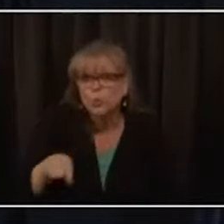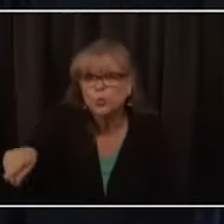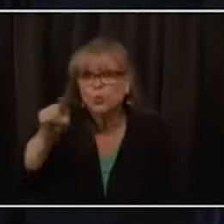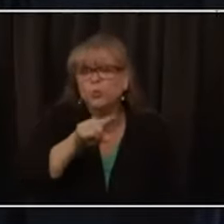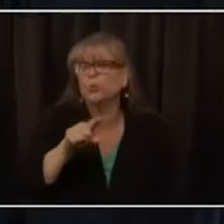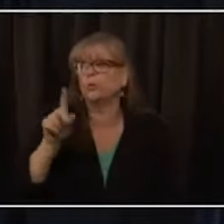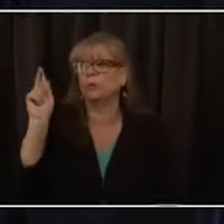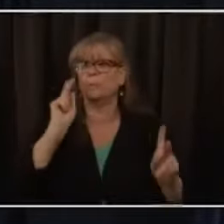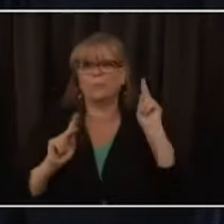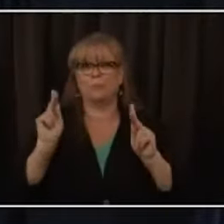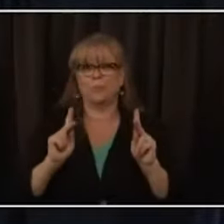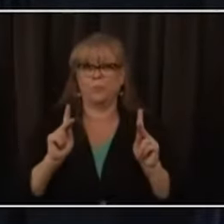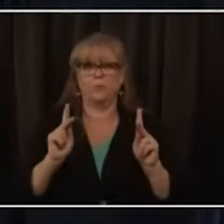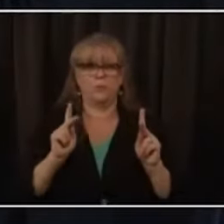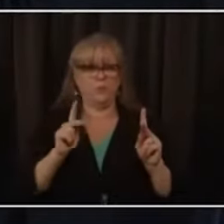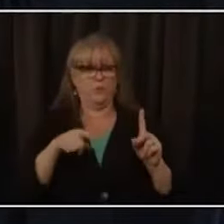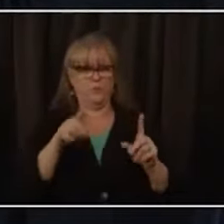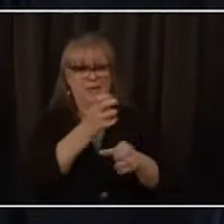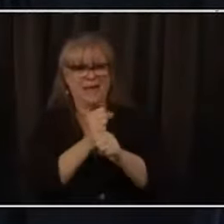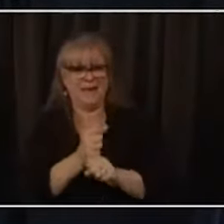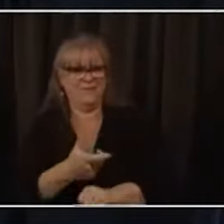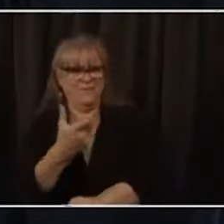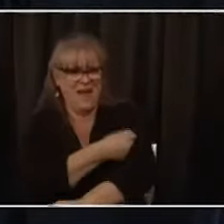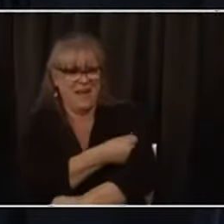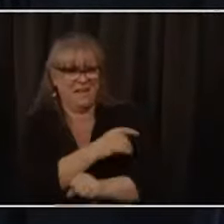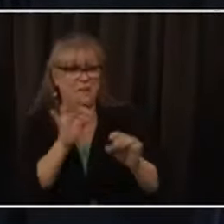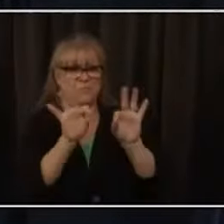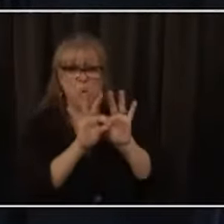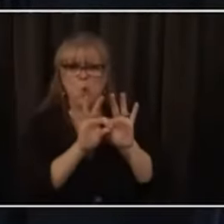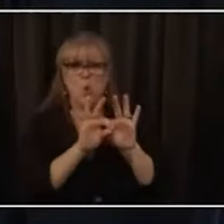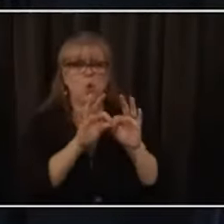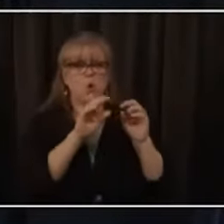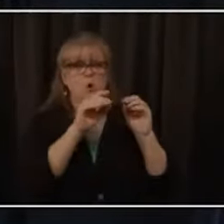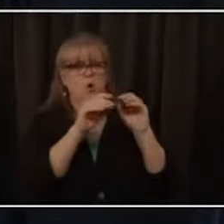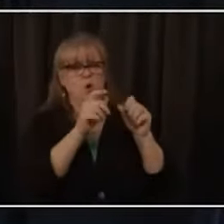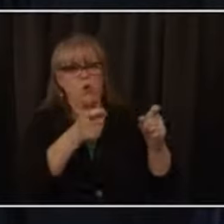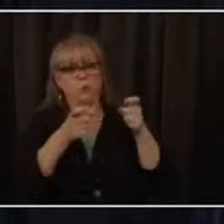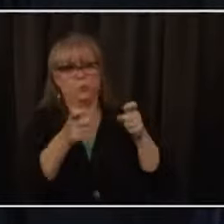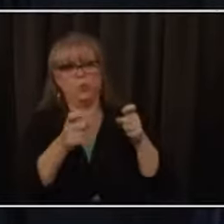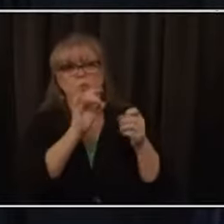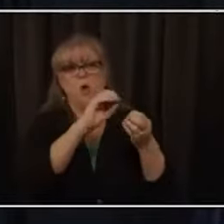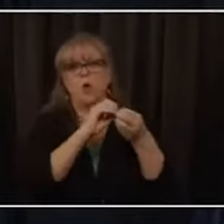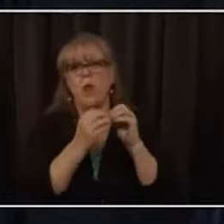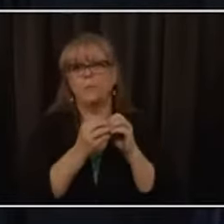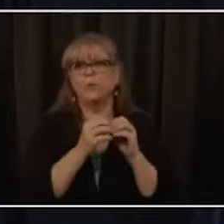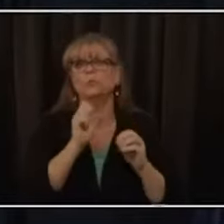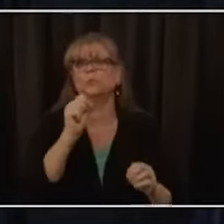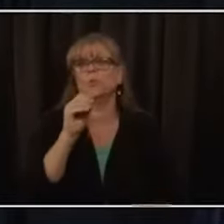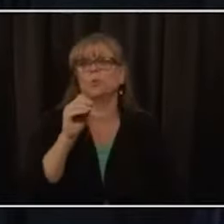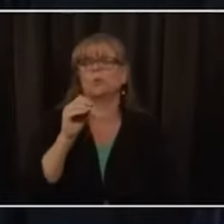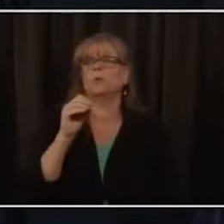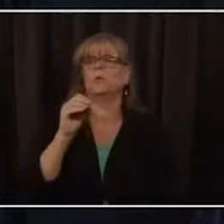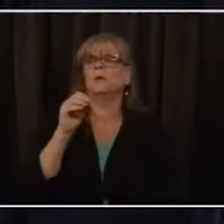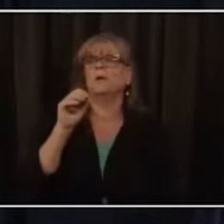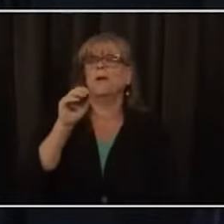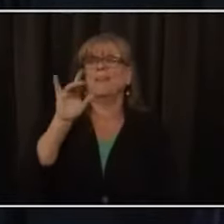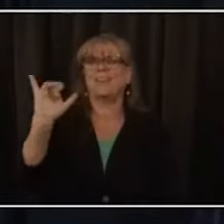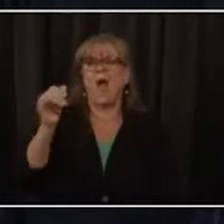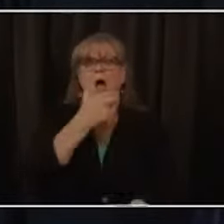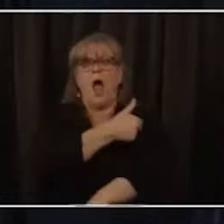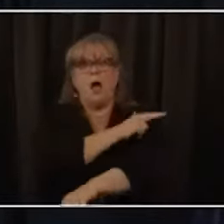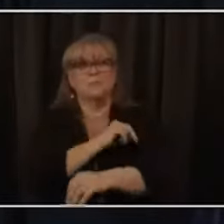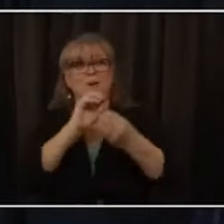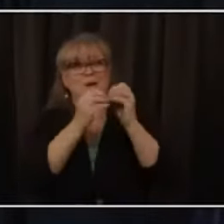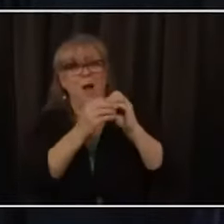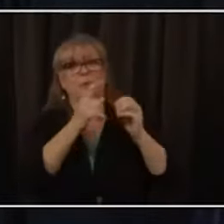are already following. But it really is great news to be able to see in real time how there are so many fewer hospitalizations of people in their 60s,